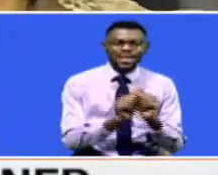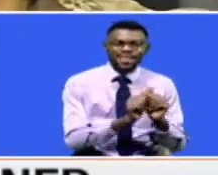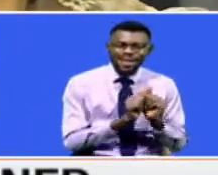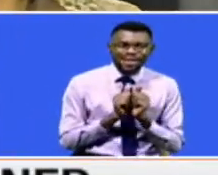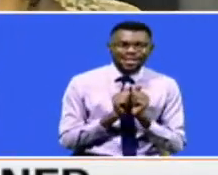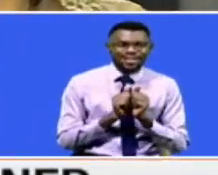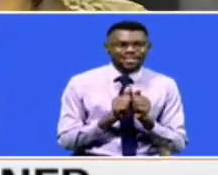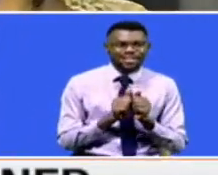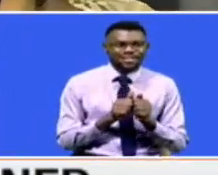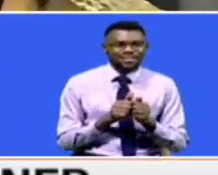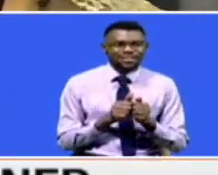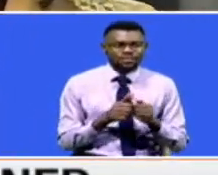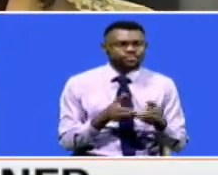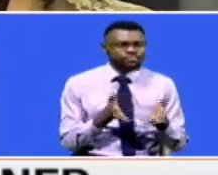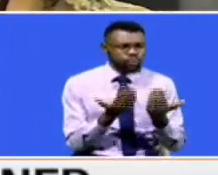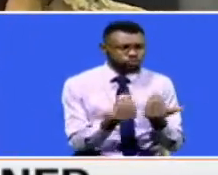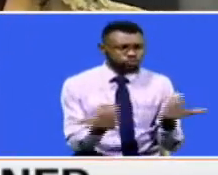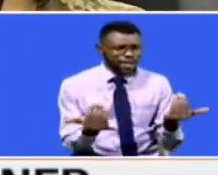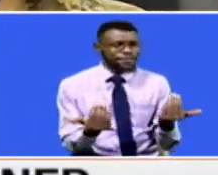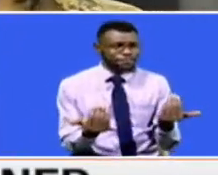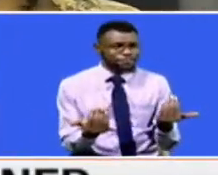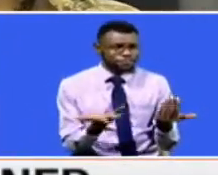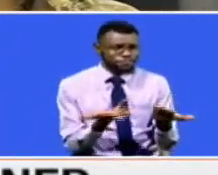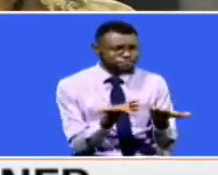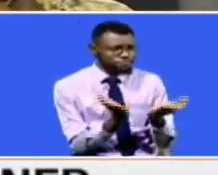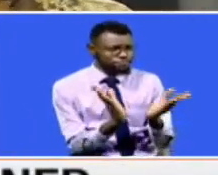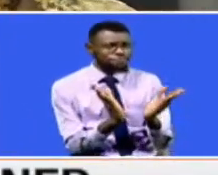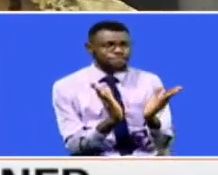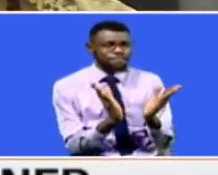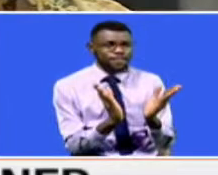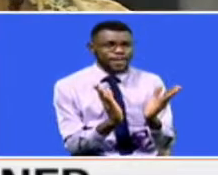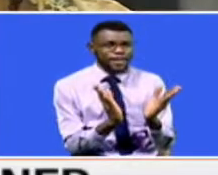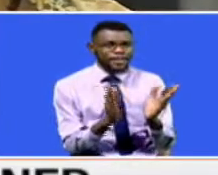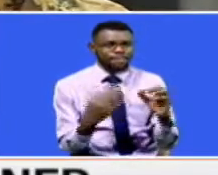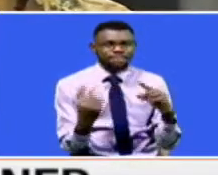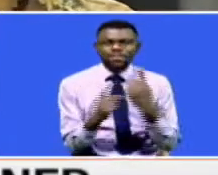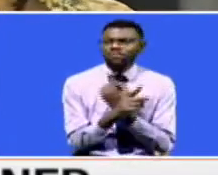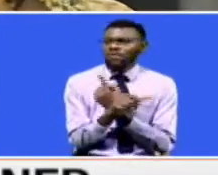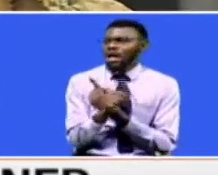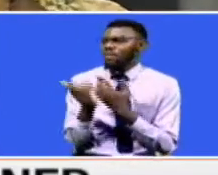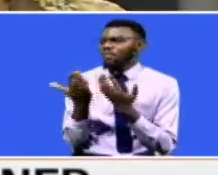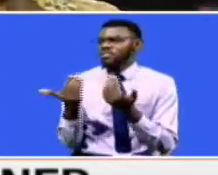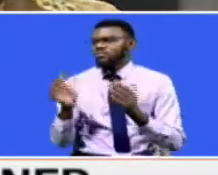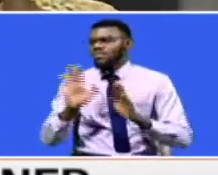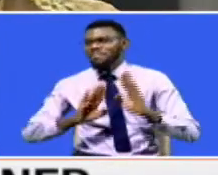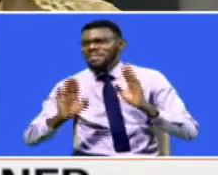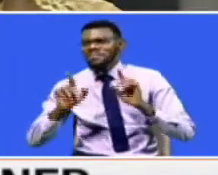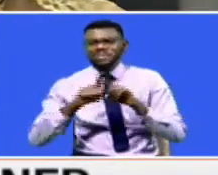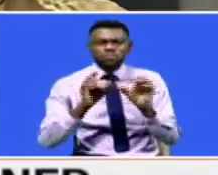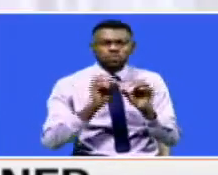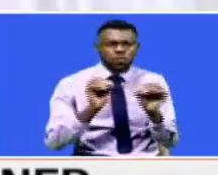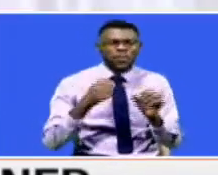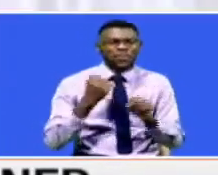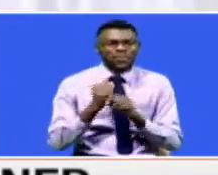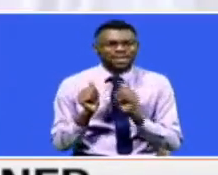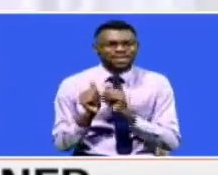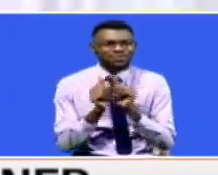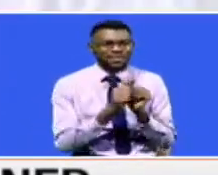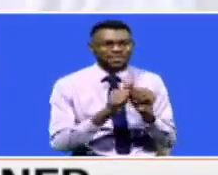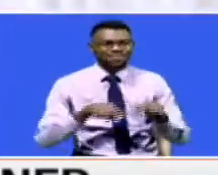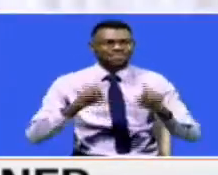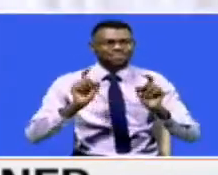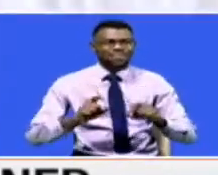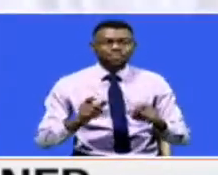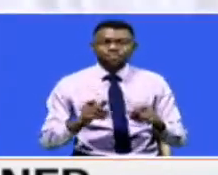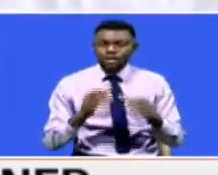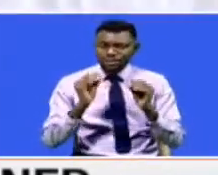up a child that will be different from other children. We must work together. Whatever